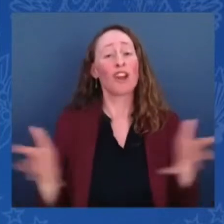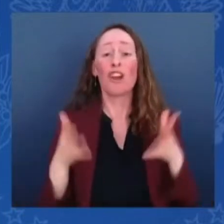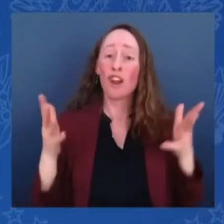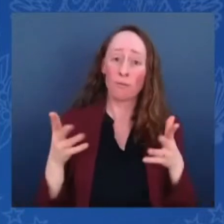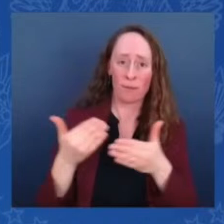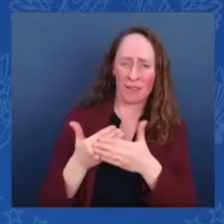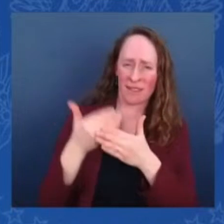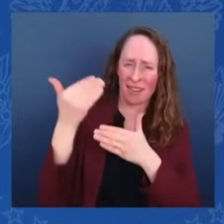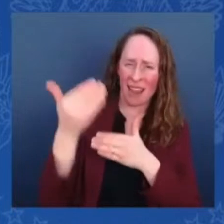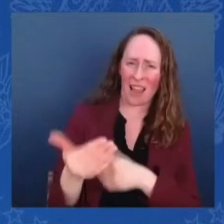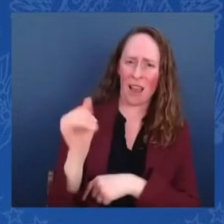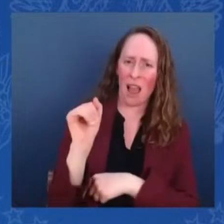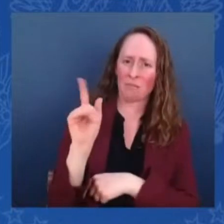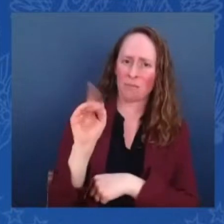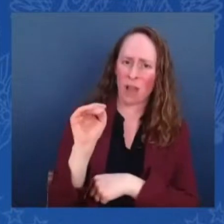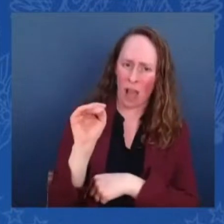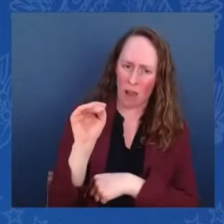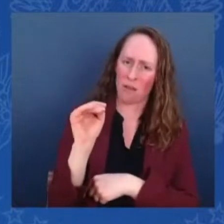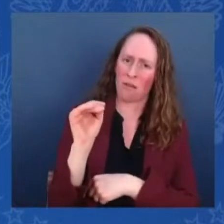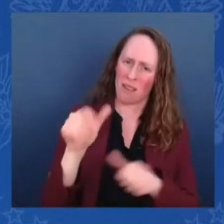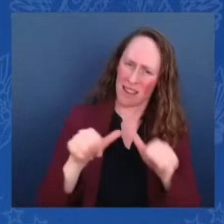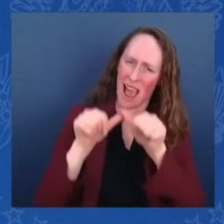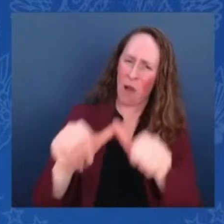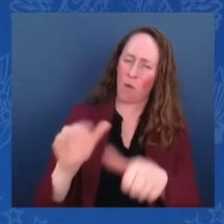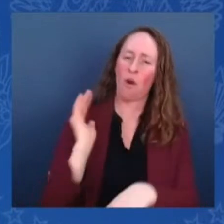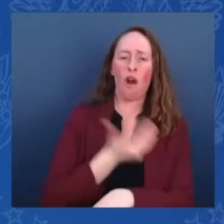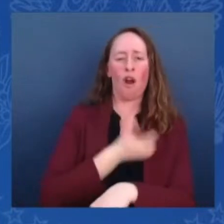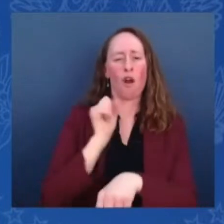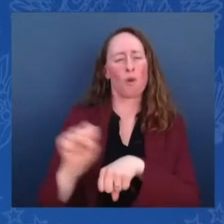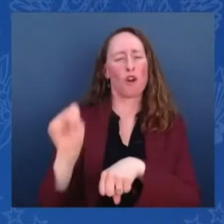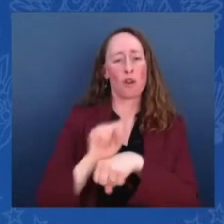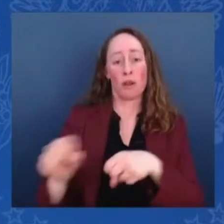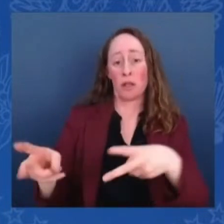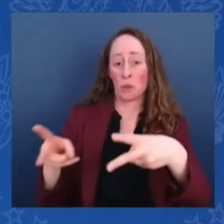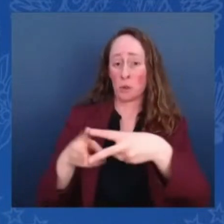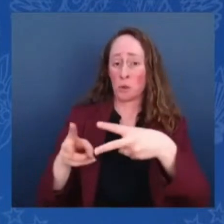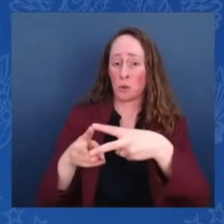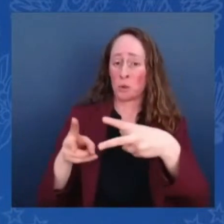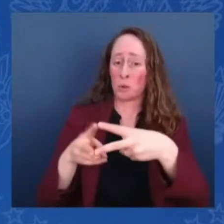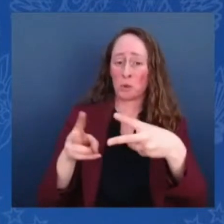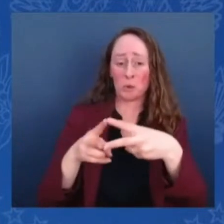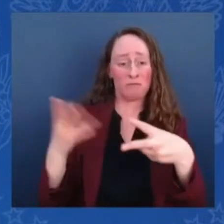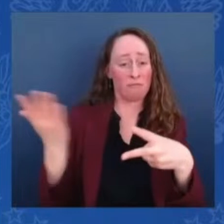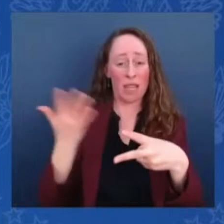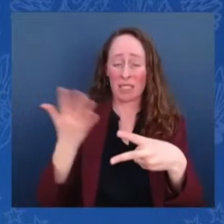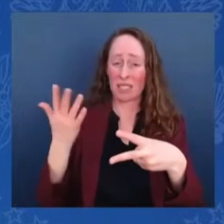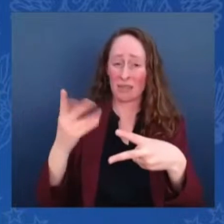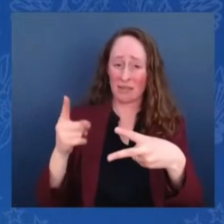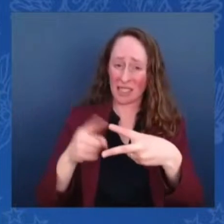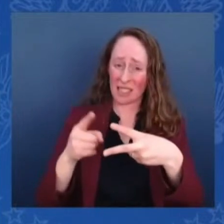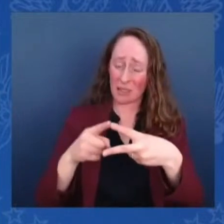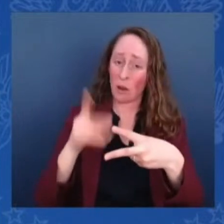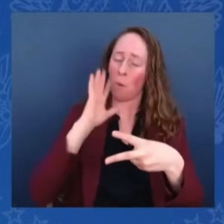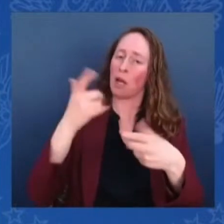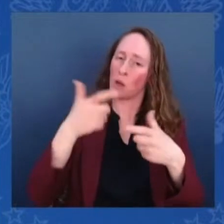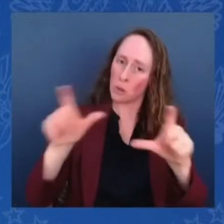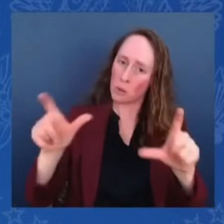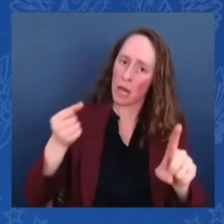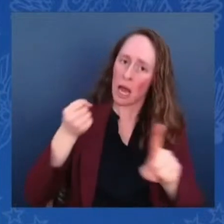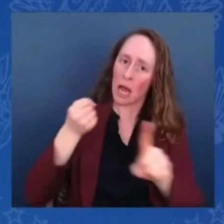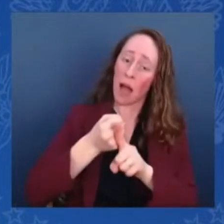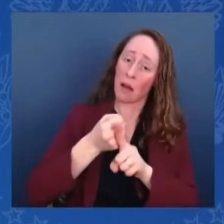issues that have been central to my presidency and which shape the future, in my view. On